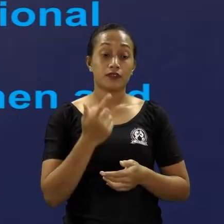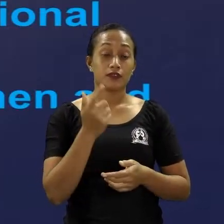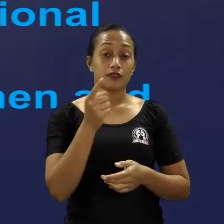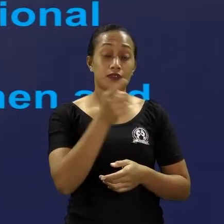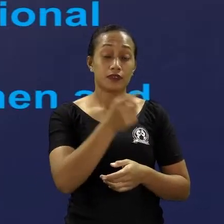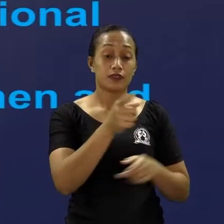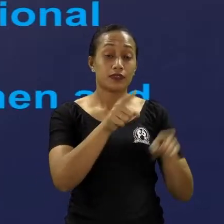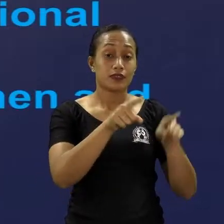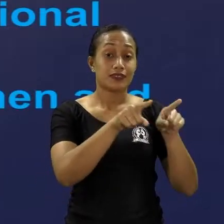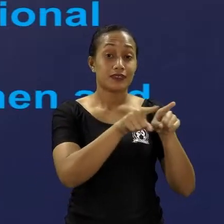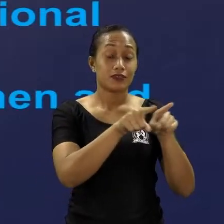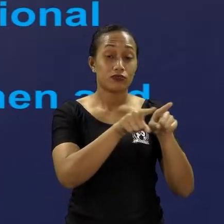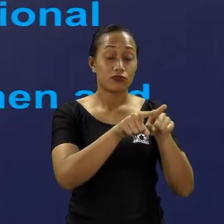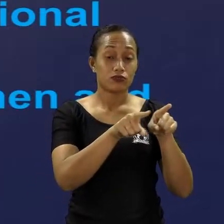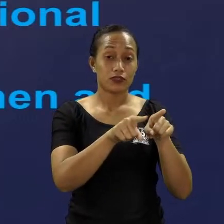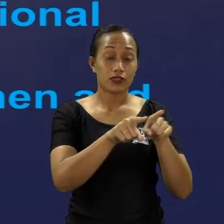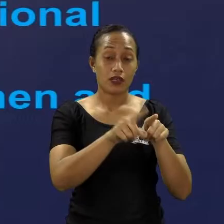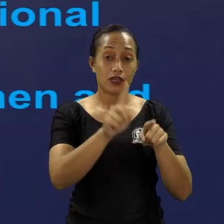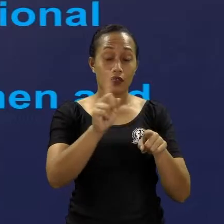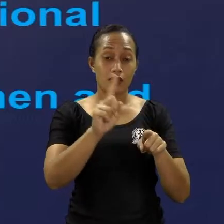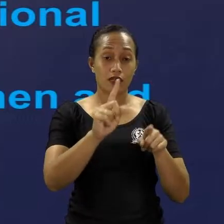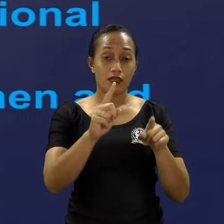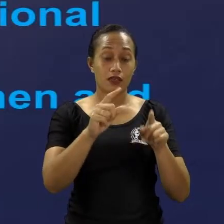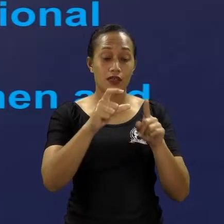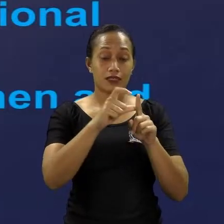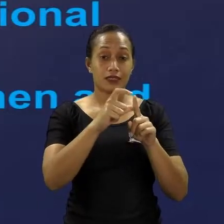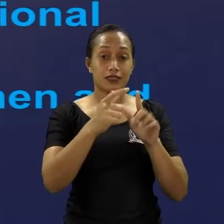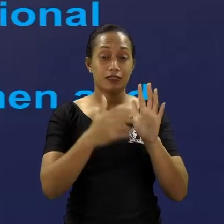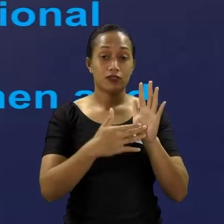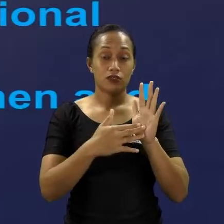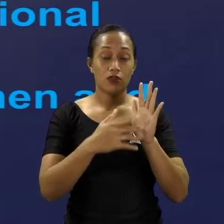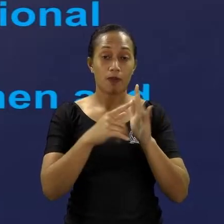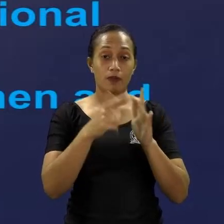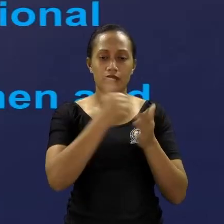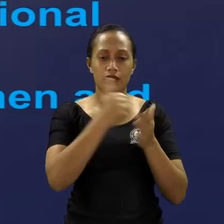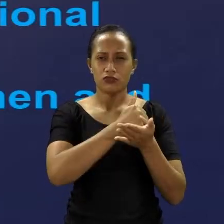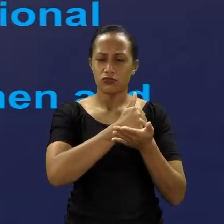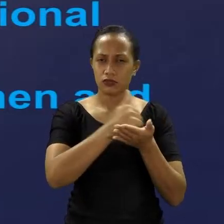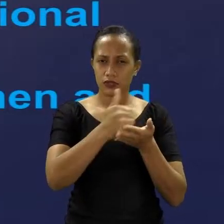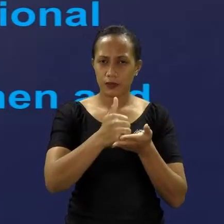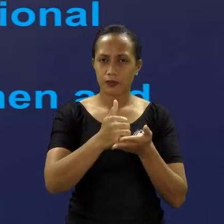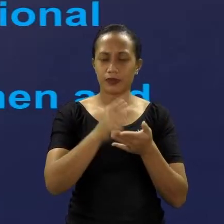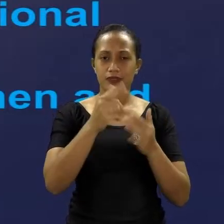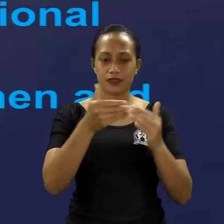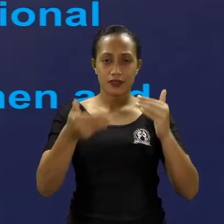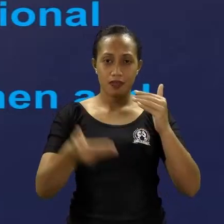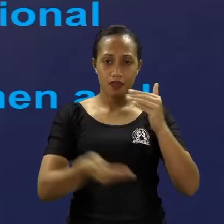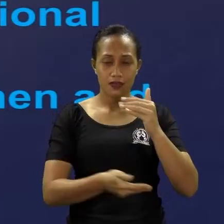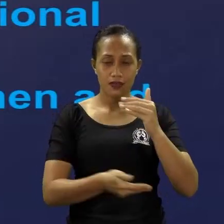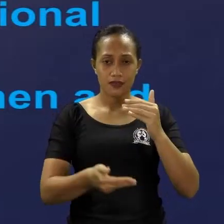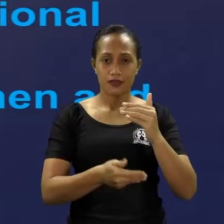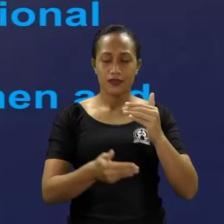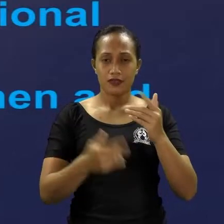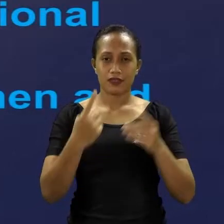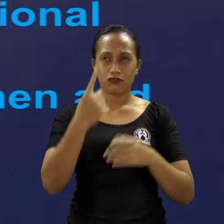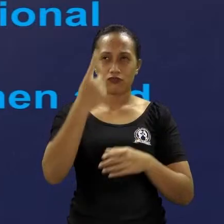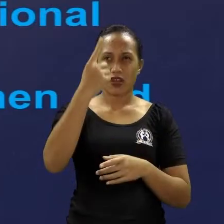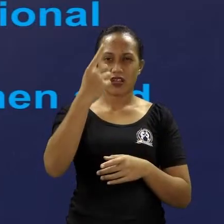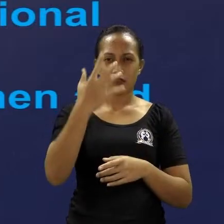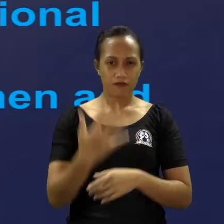Whaatutusa o la denominators. Denominators o numera nei e pito i lalo o se vai ngā